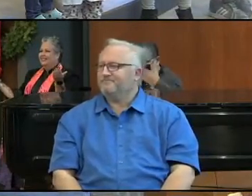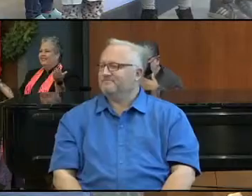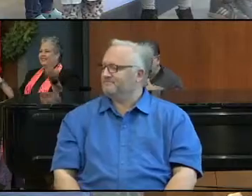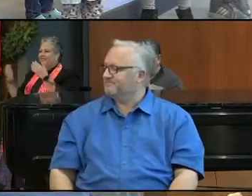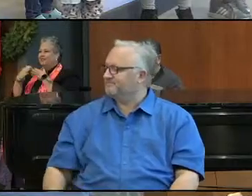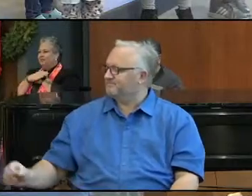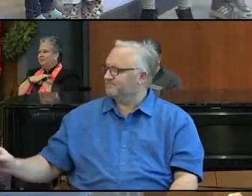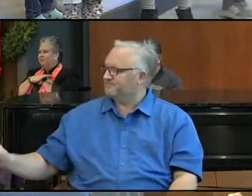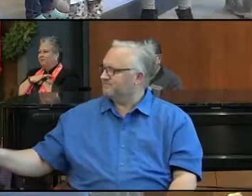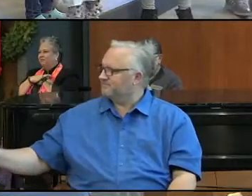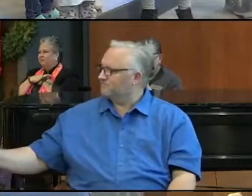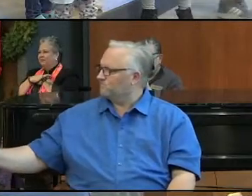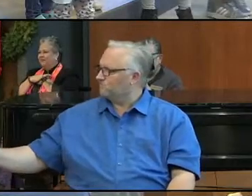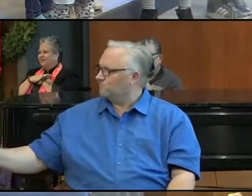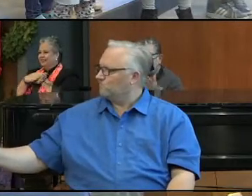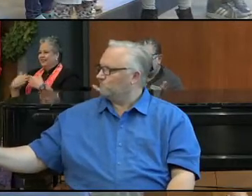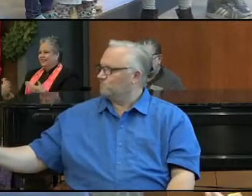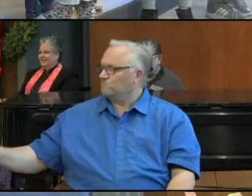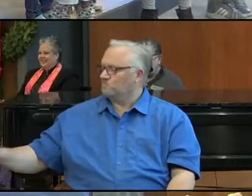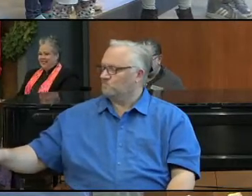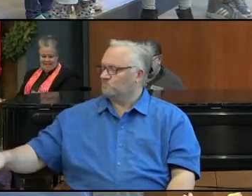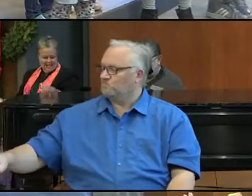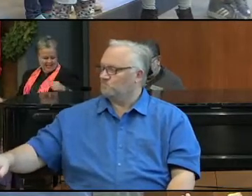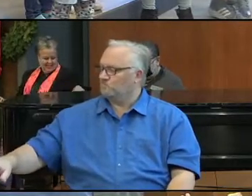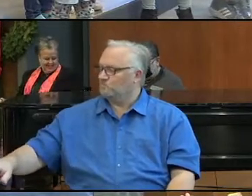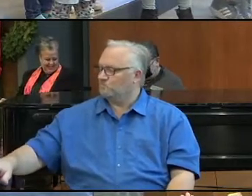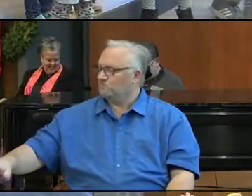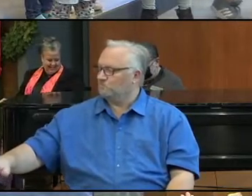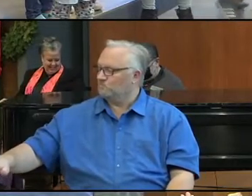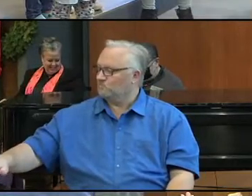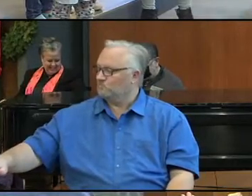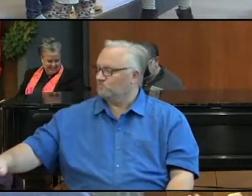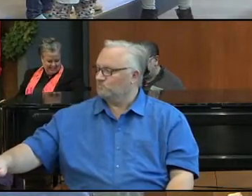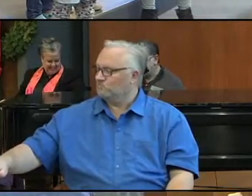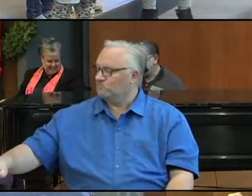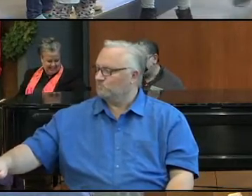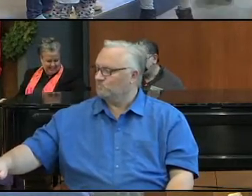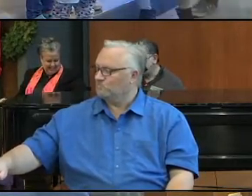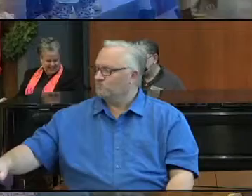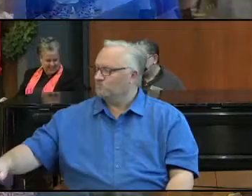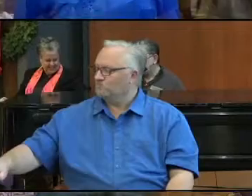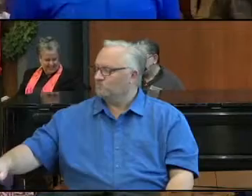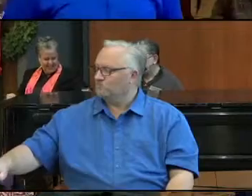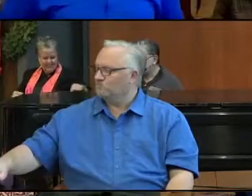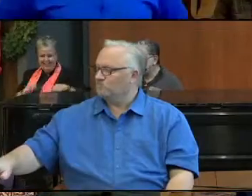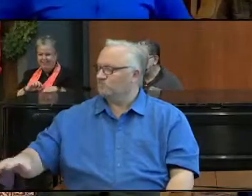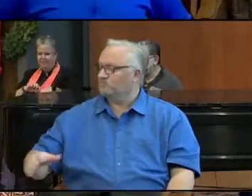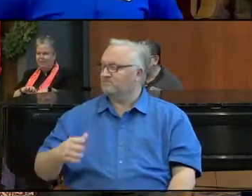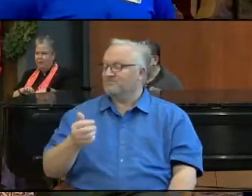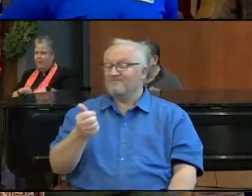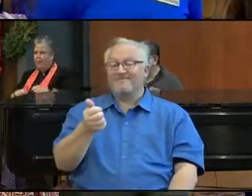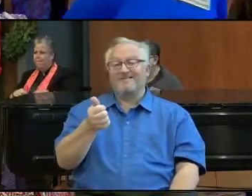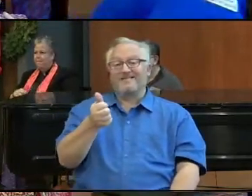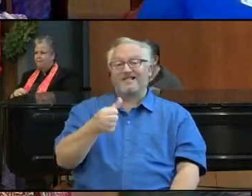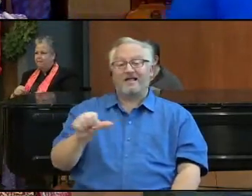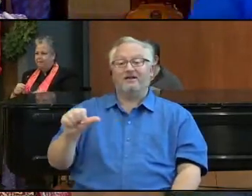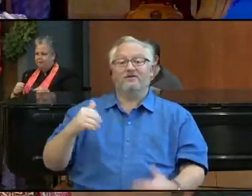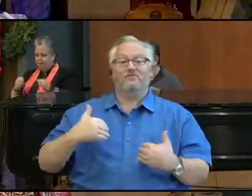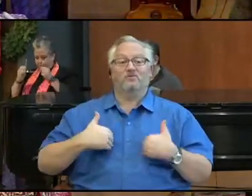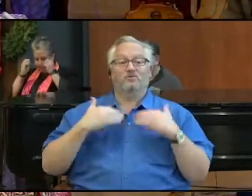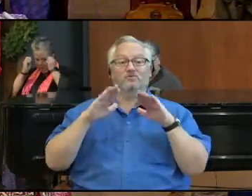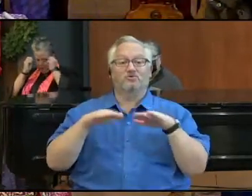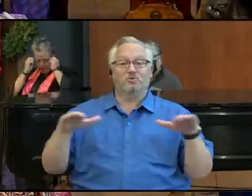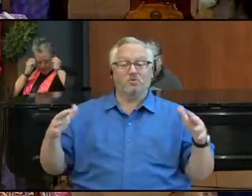abiertas, corazones amorosos, y manos que dan la bienvenida. And I invite any of the children of youth who'd like to join